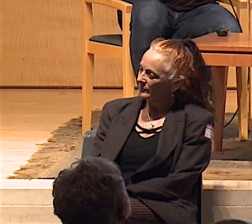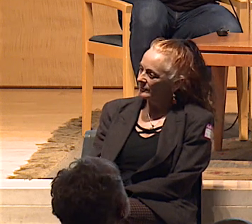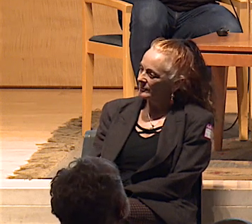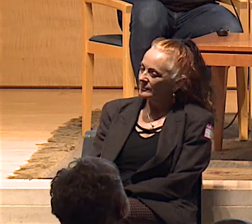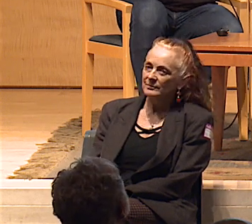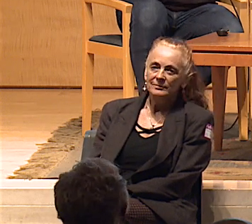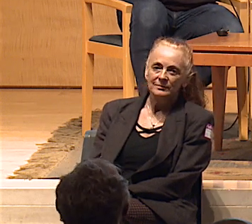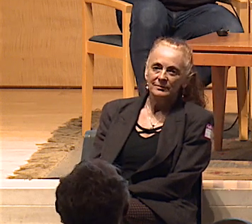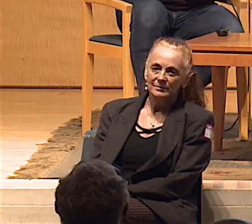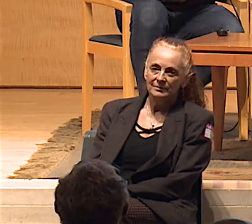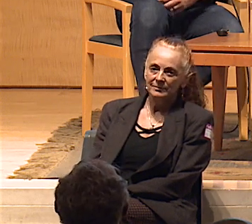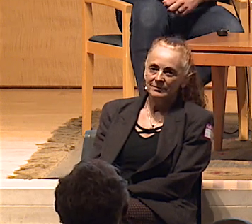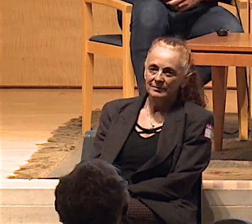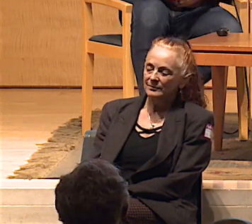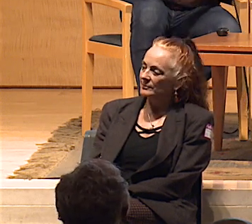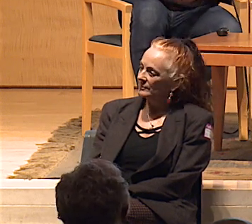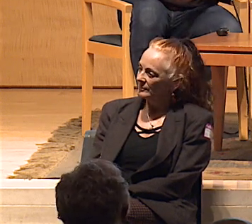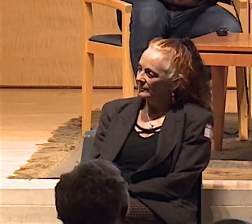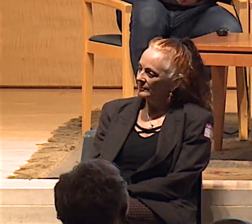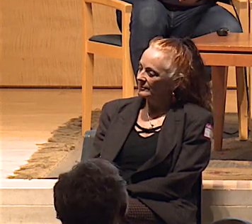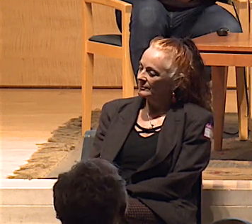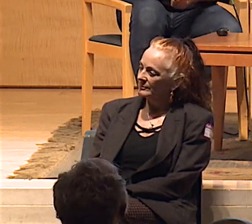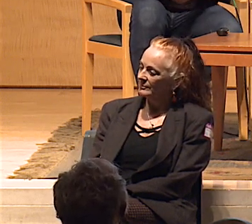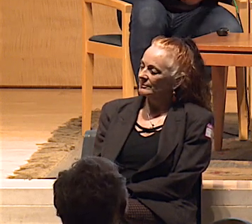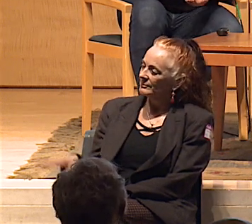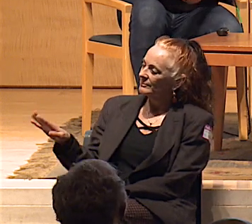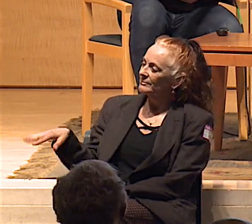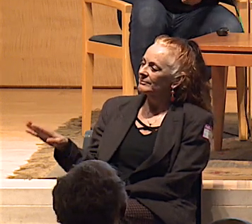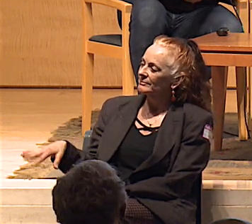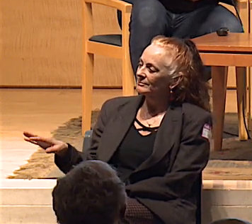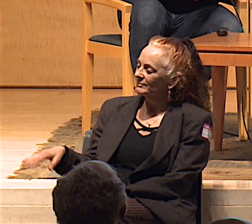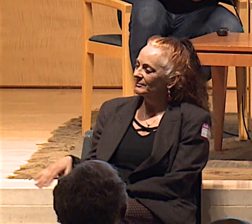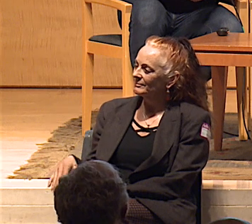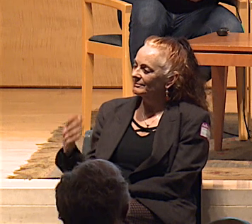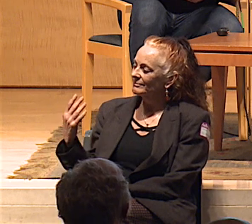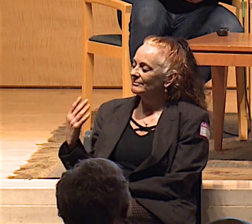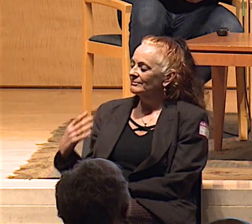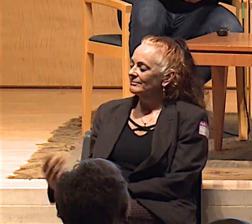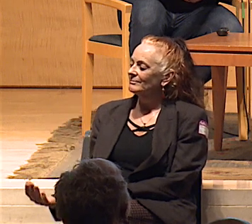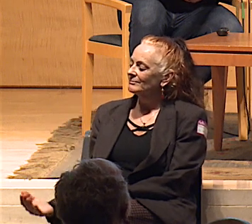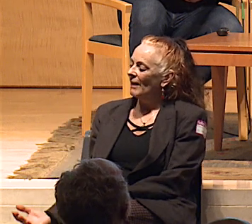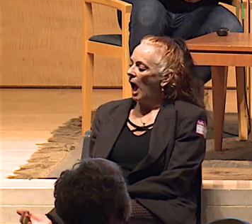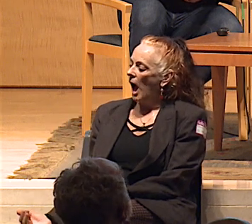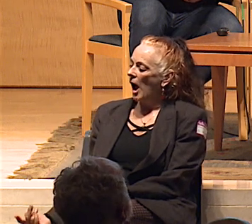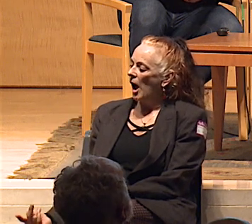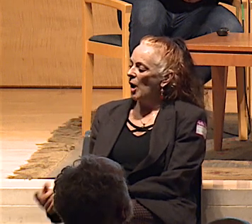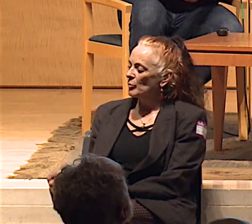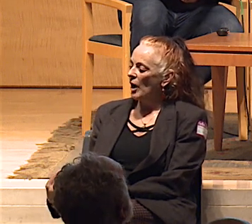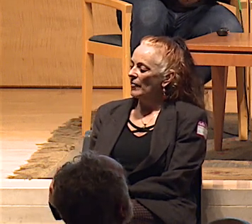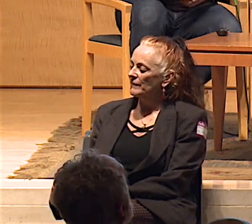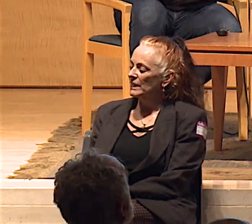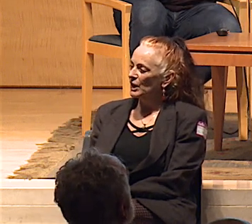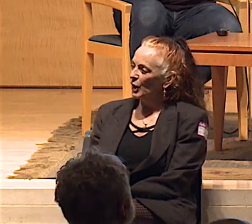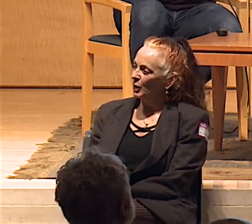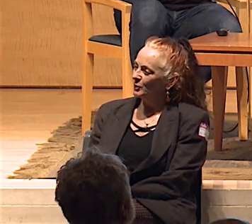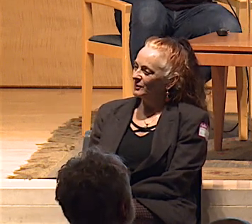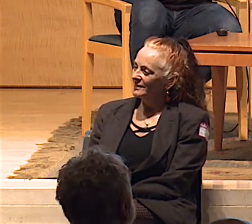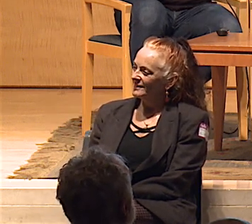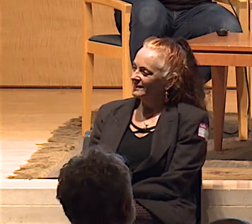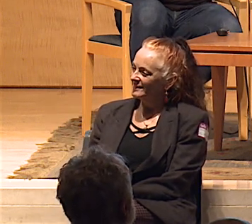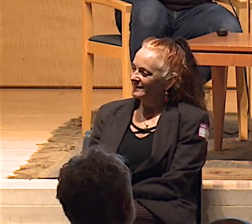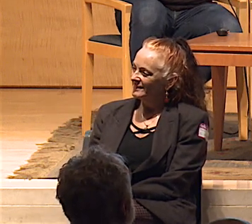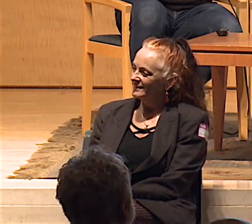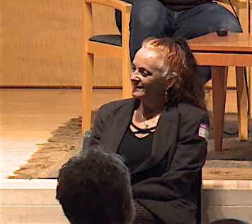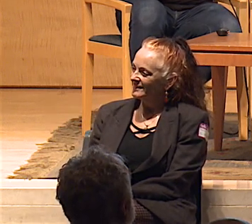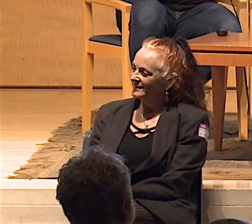Be an adult, but you can be plenty immature if that's your jam. But I figure, actually, first, why don't we, as the other